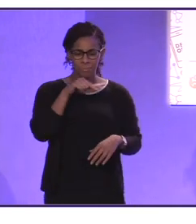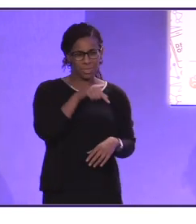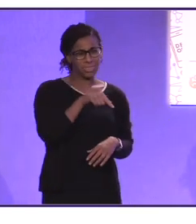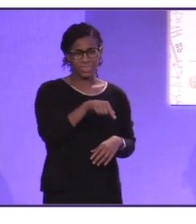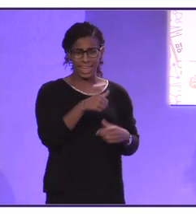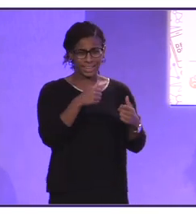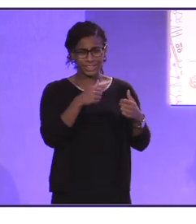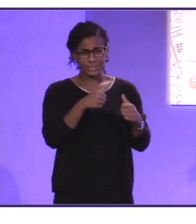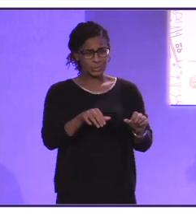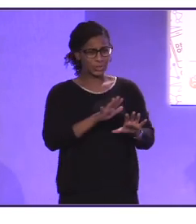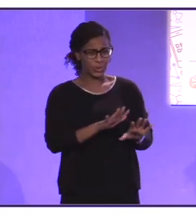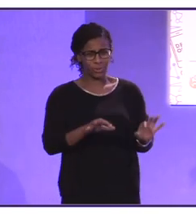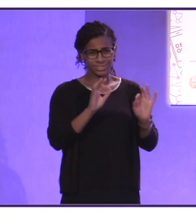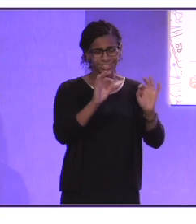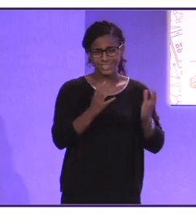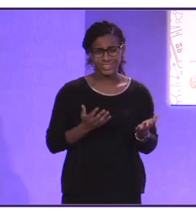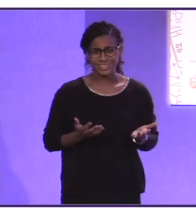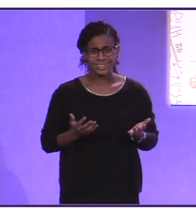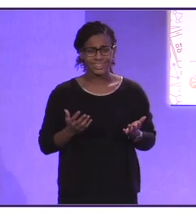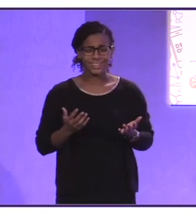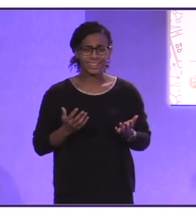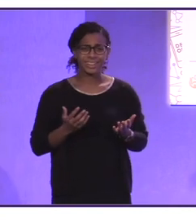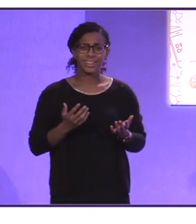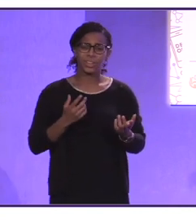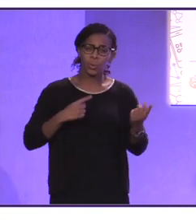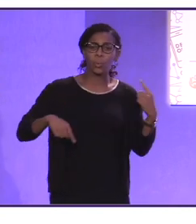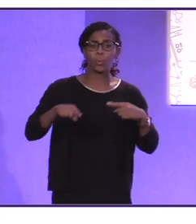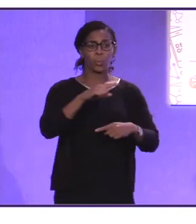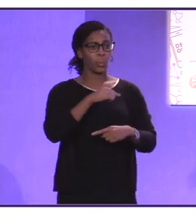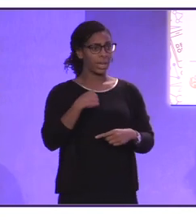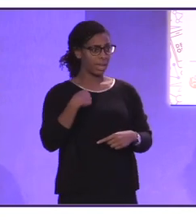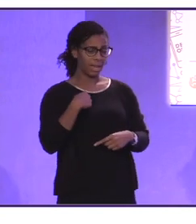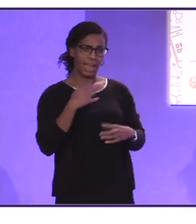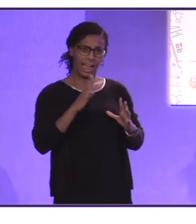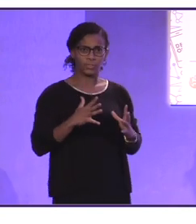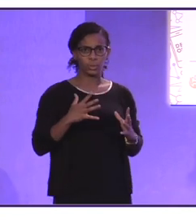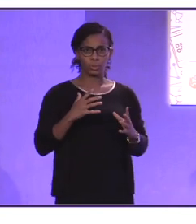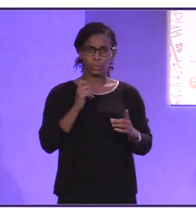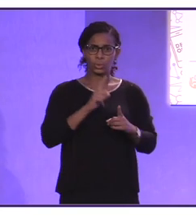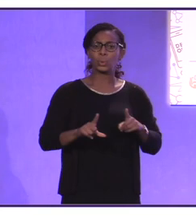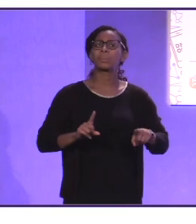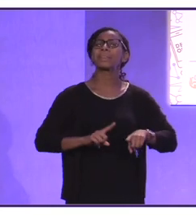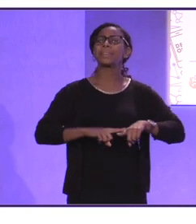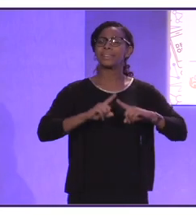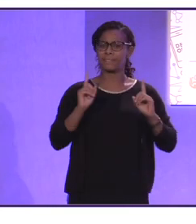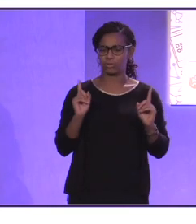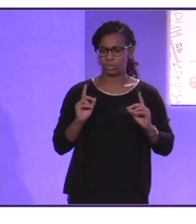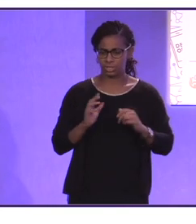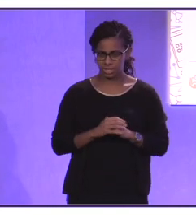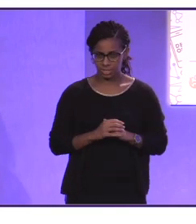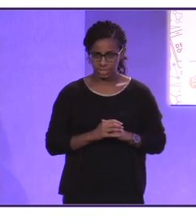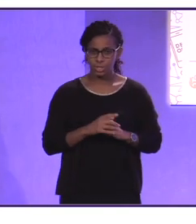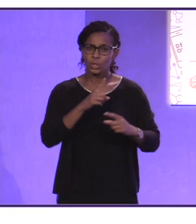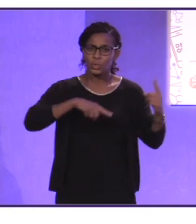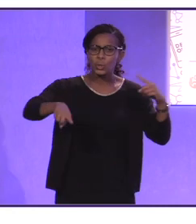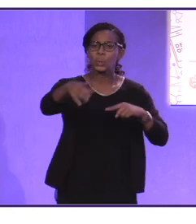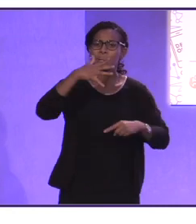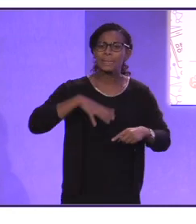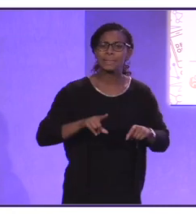a meaningful solution. Instead, I think we're called to do something different. So, be